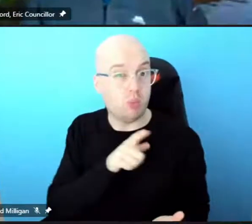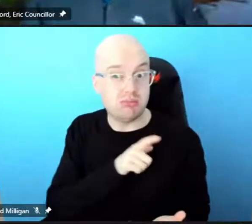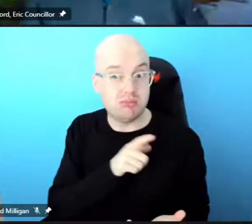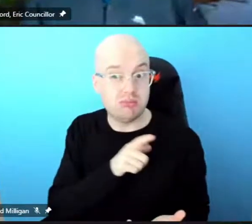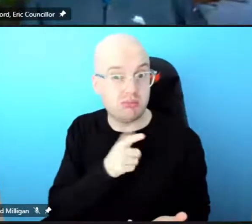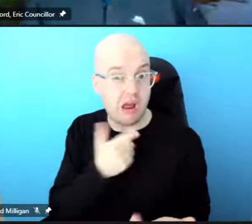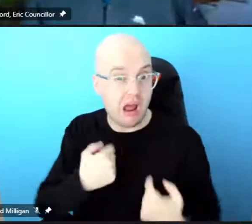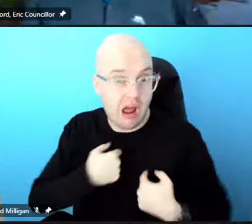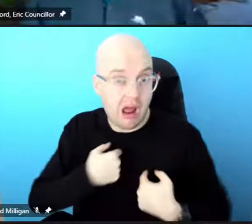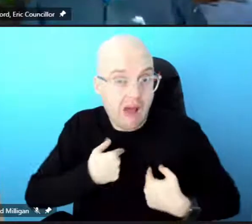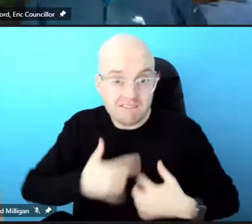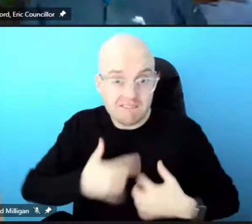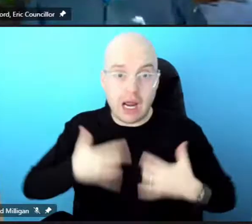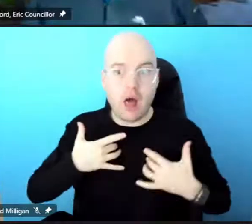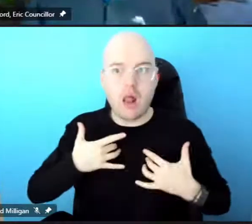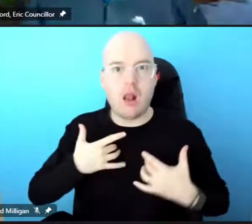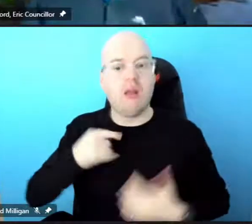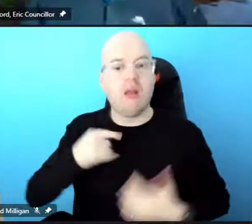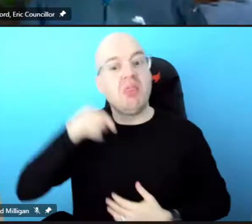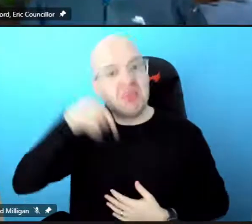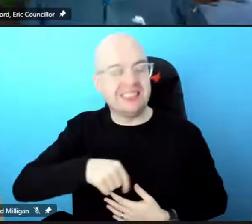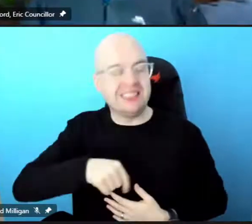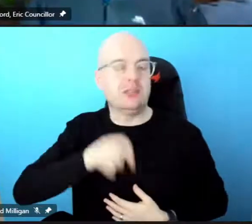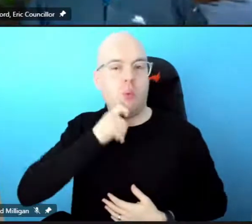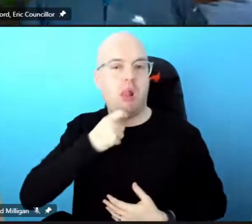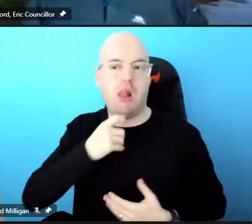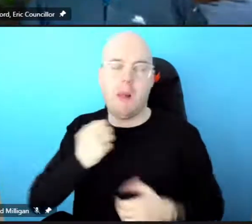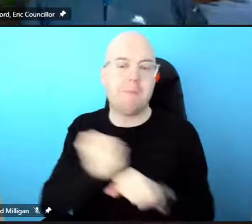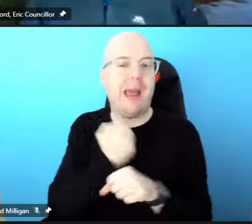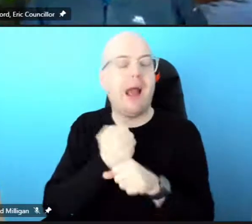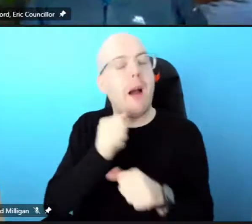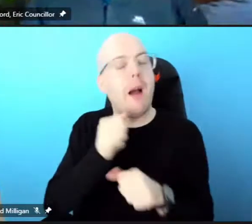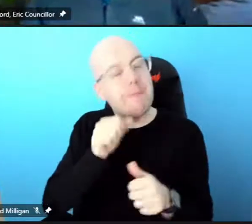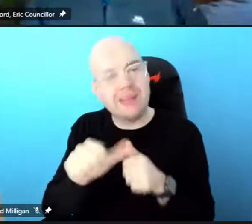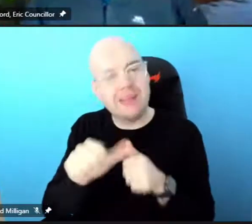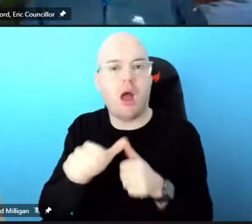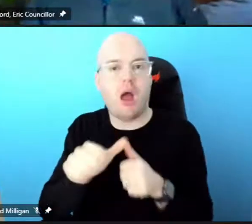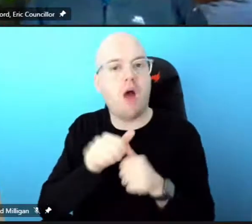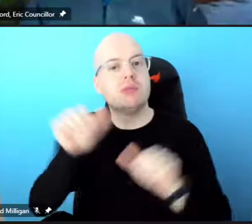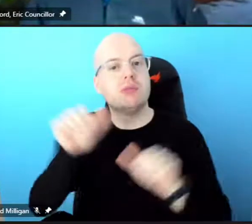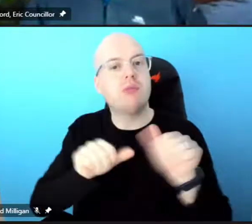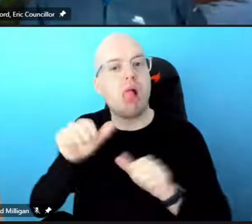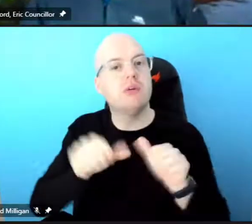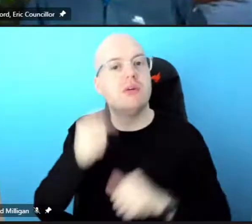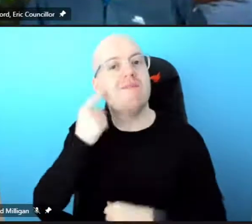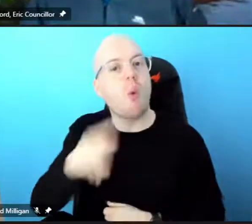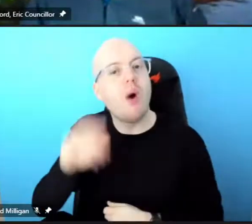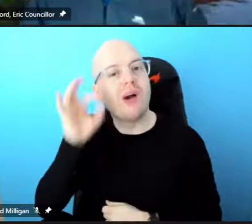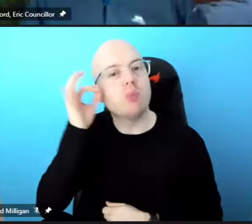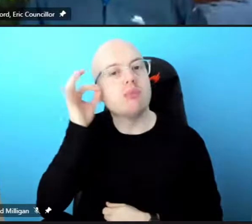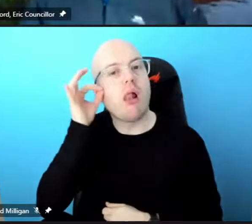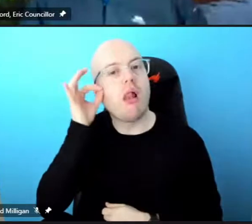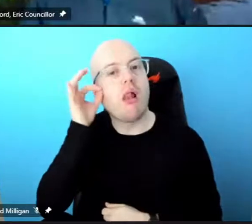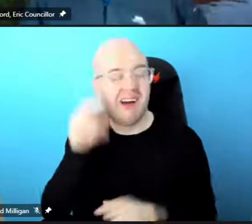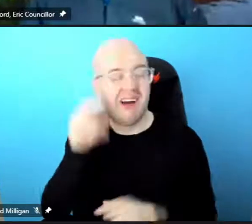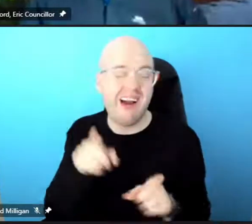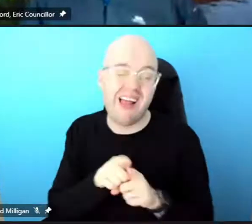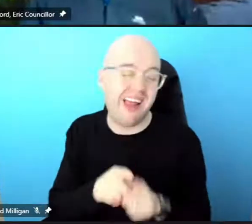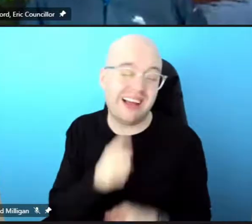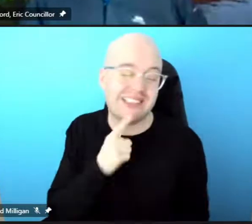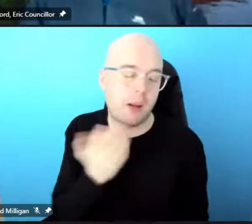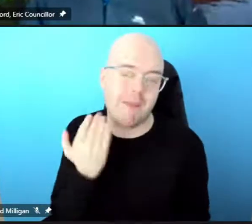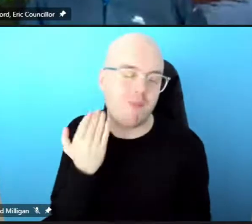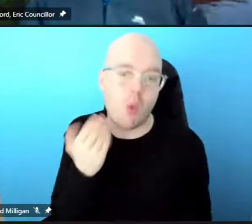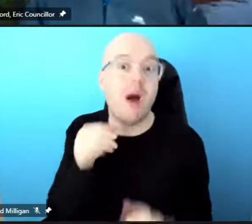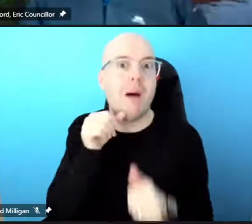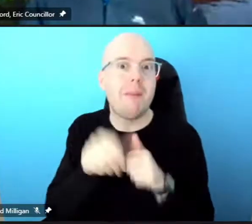think that's going to produce a better outcome from the Council than for us not to have this involvement and then retrospectively to audit systems and